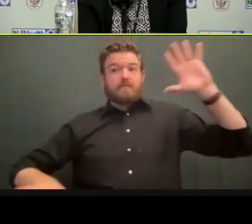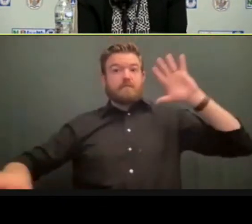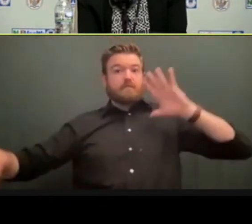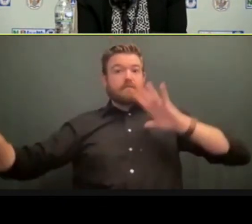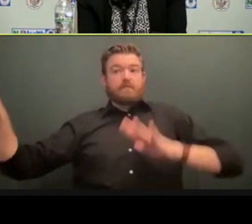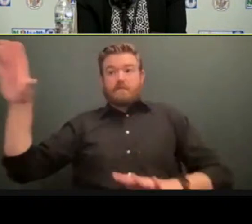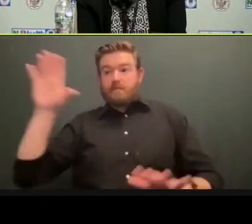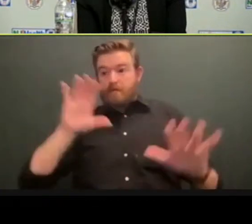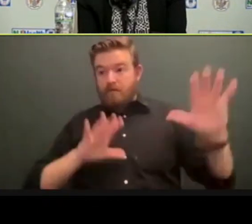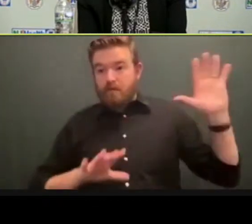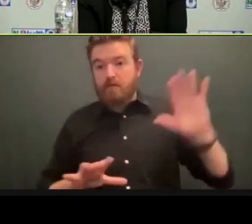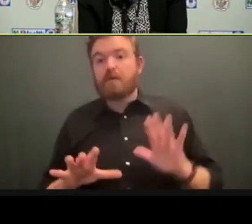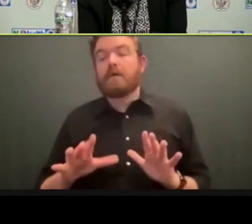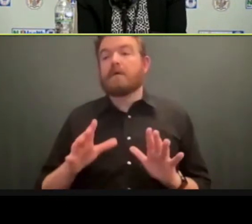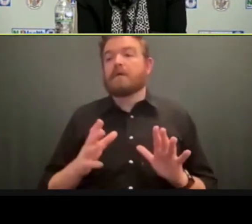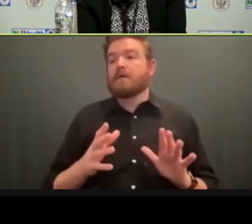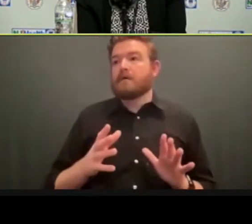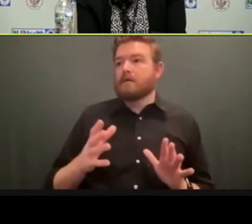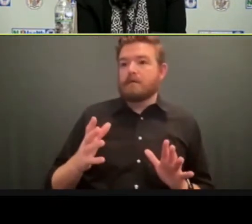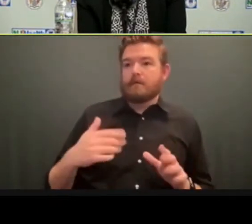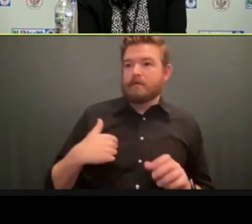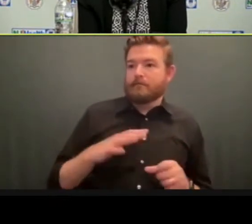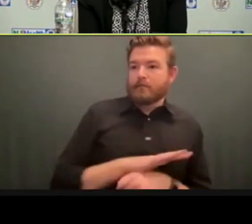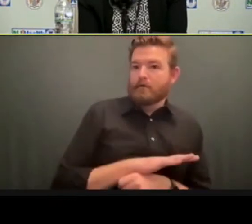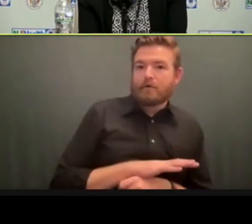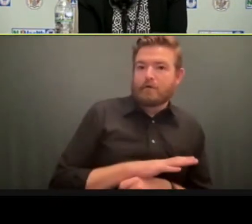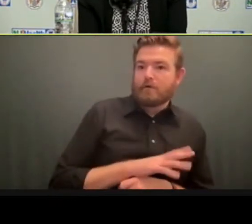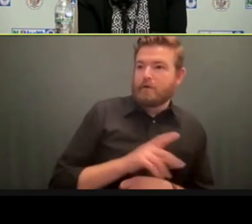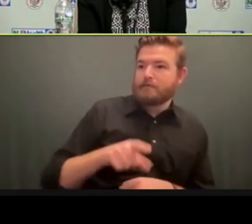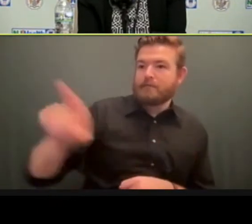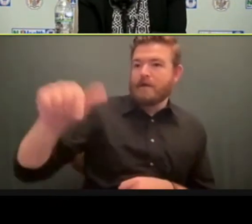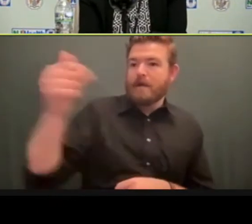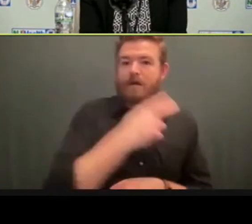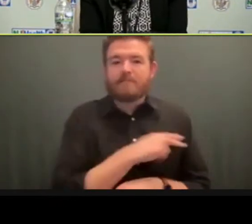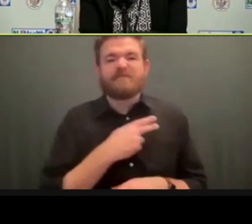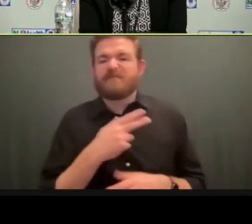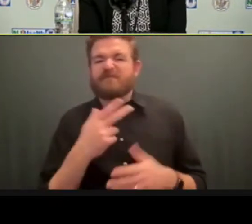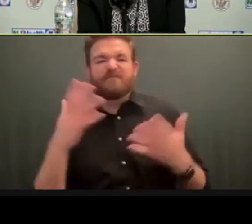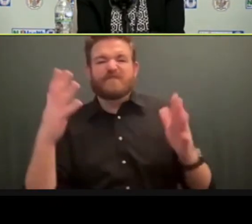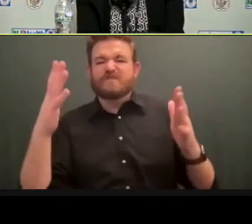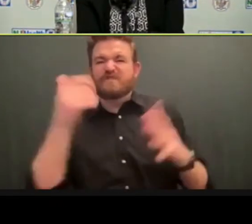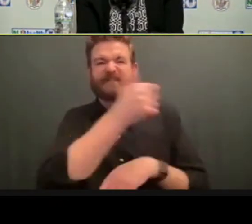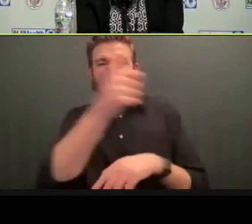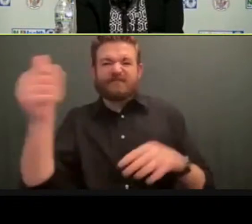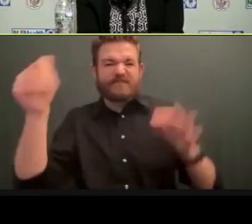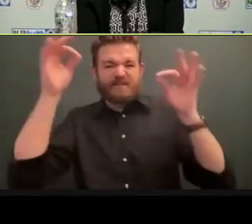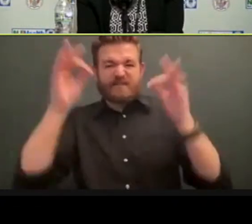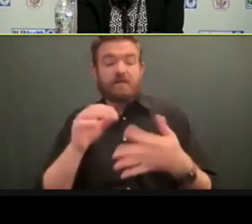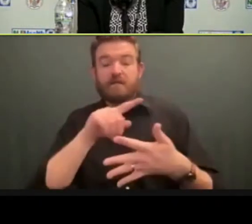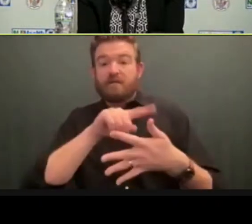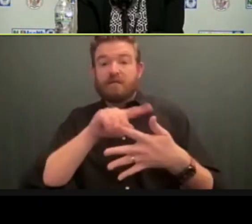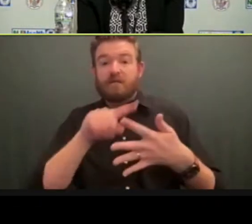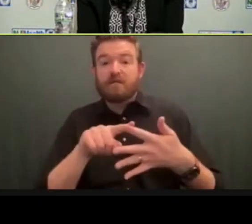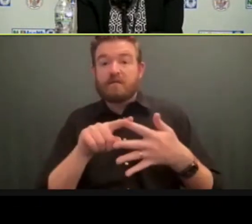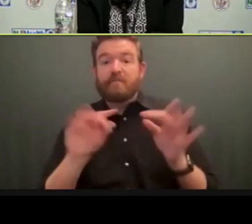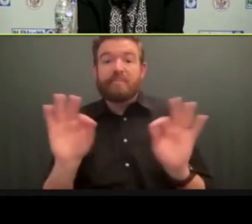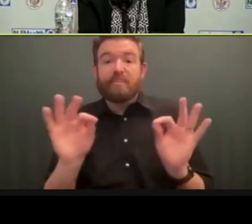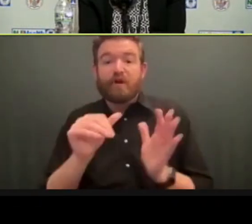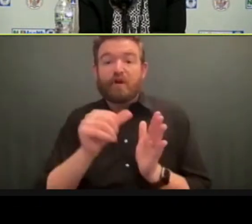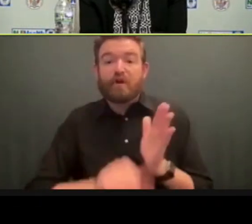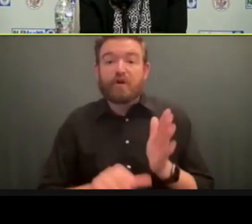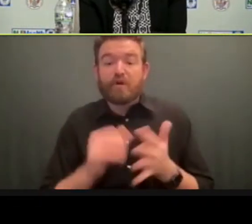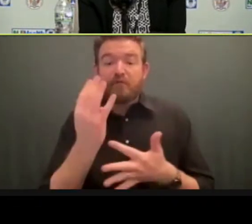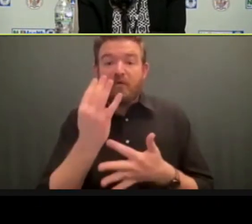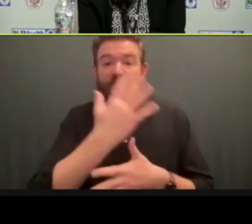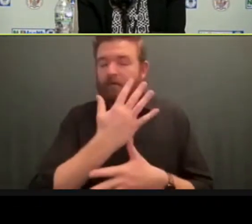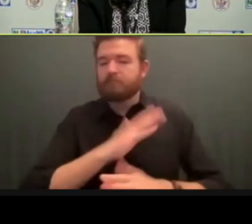already curtailed levels 4 and 5. For hospitals that go on divert, but it's